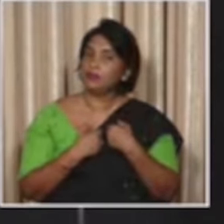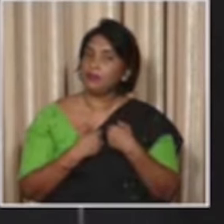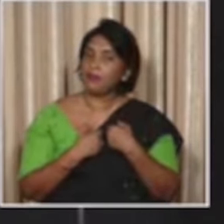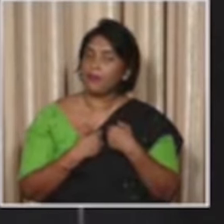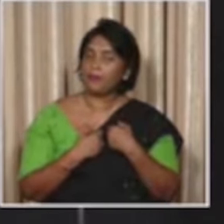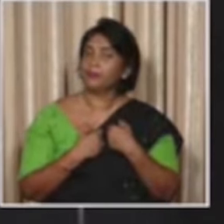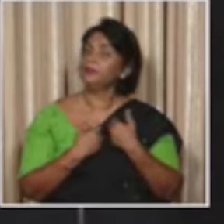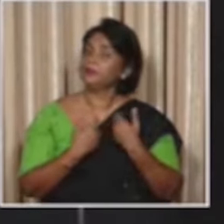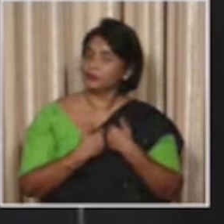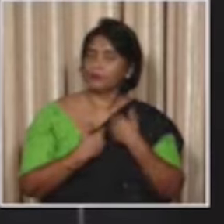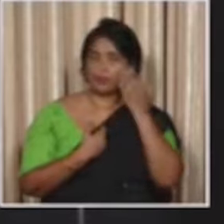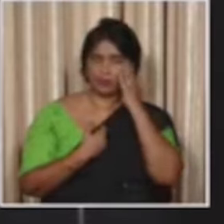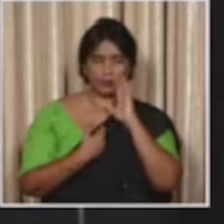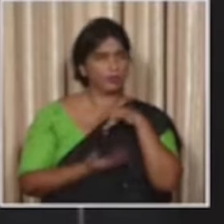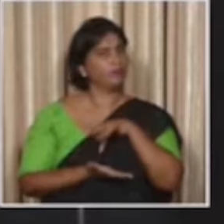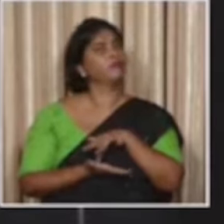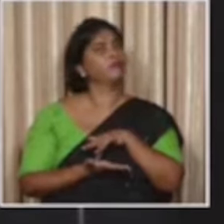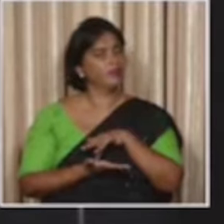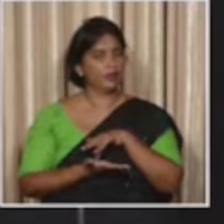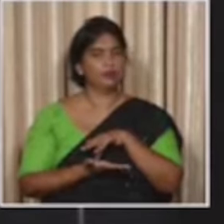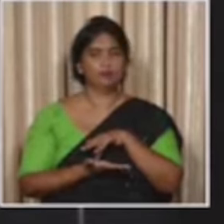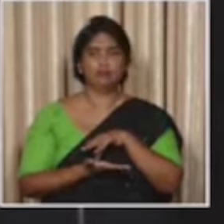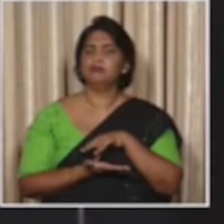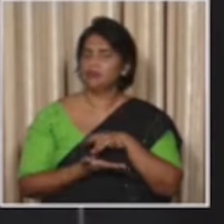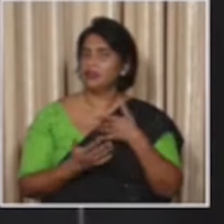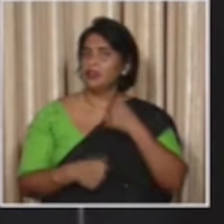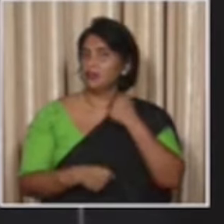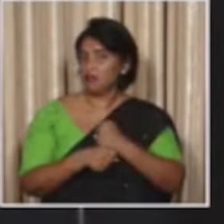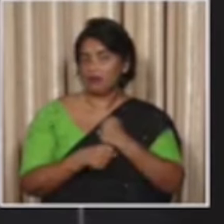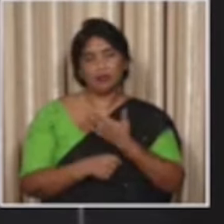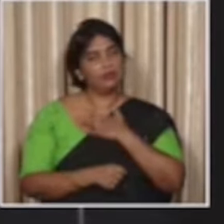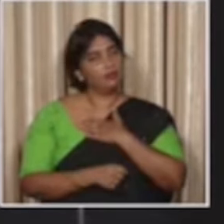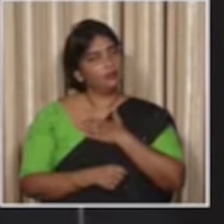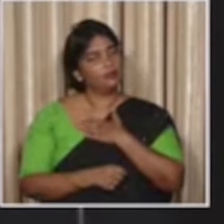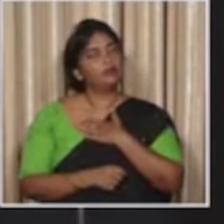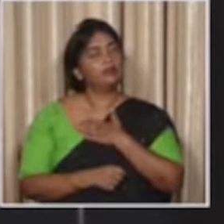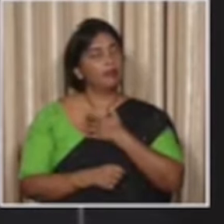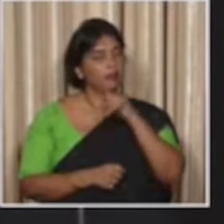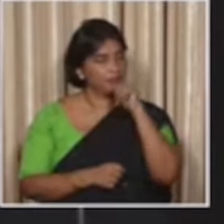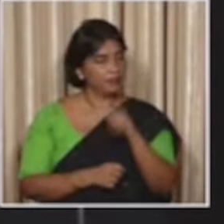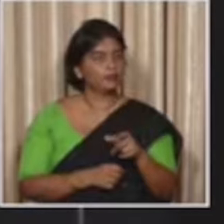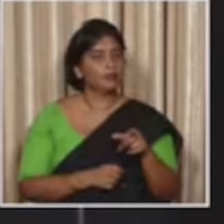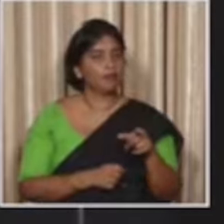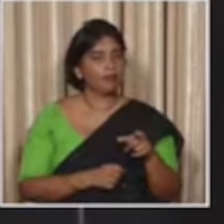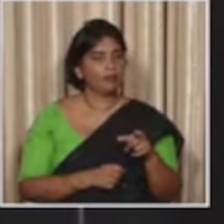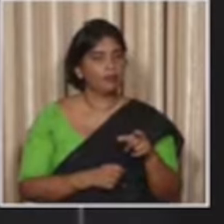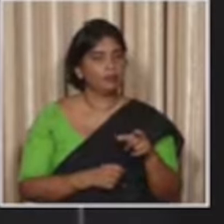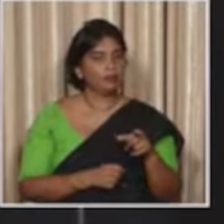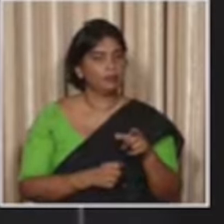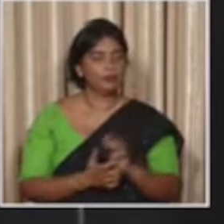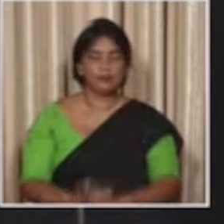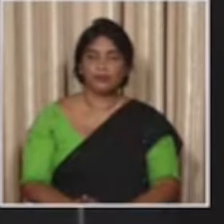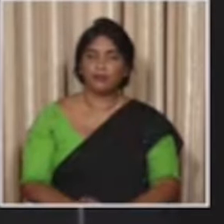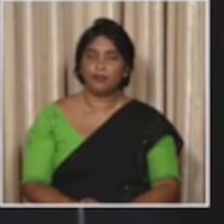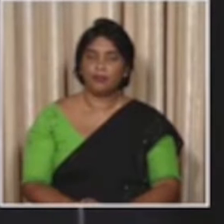today? Even our government, His Excellency the President, I am the Honorable State Minister for Foreign Affairs,